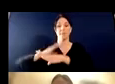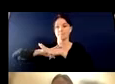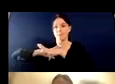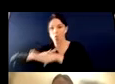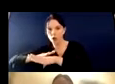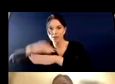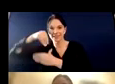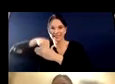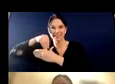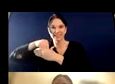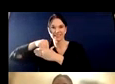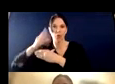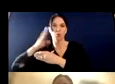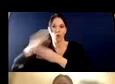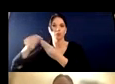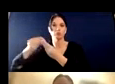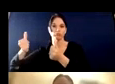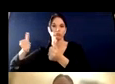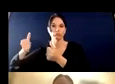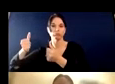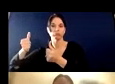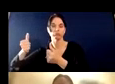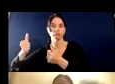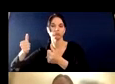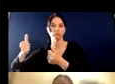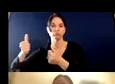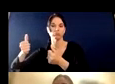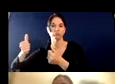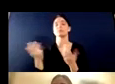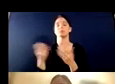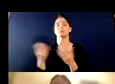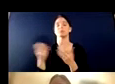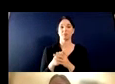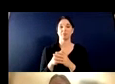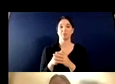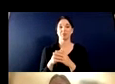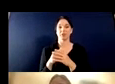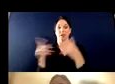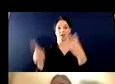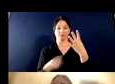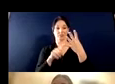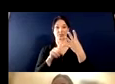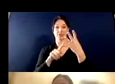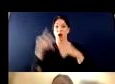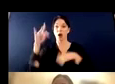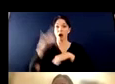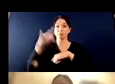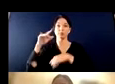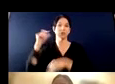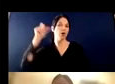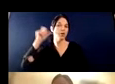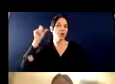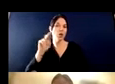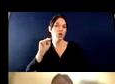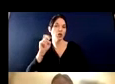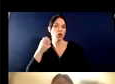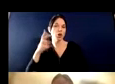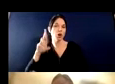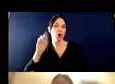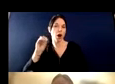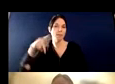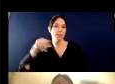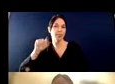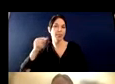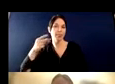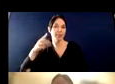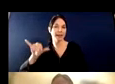away. We also briefly touched on auditory neuropathy, which is a difference that's in either the